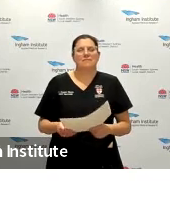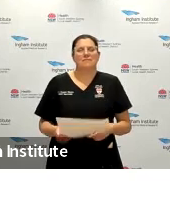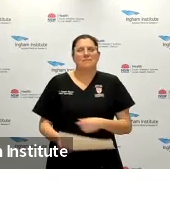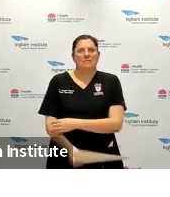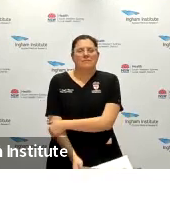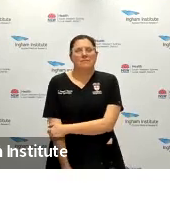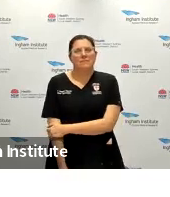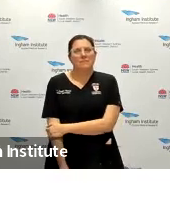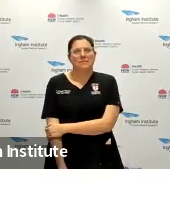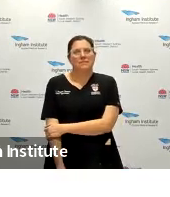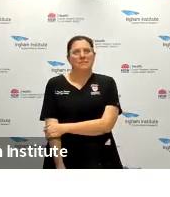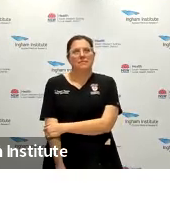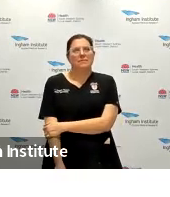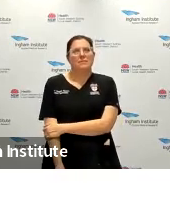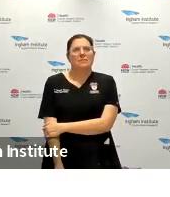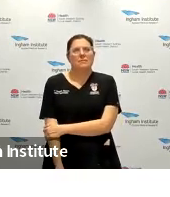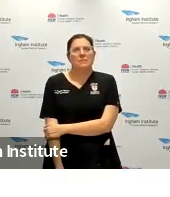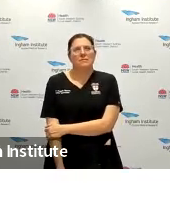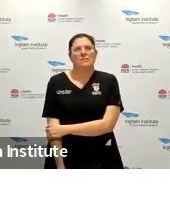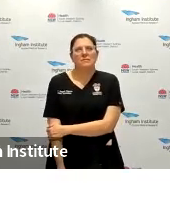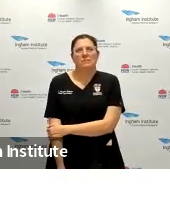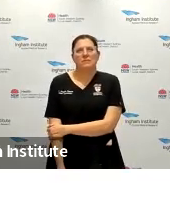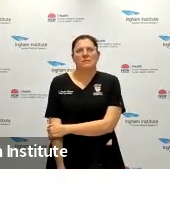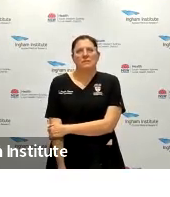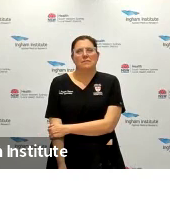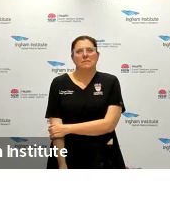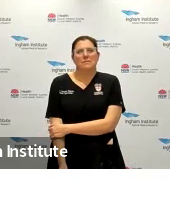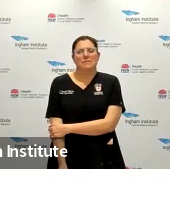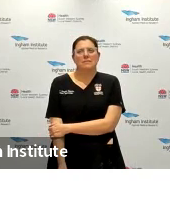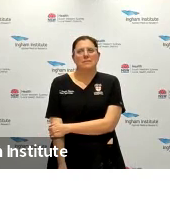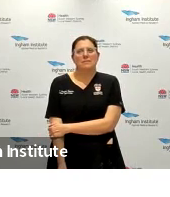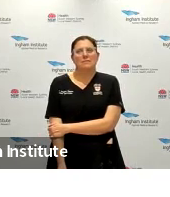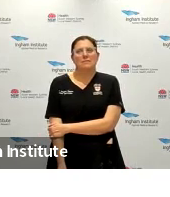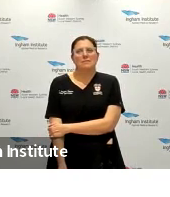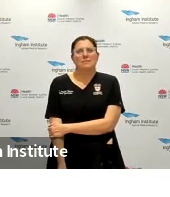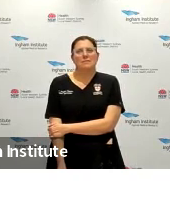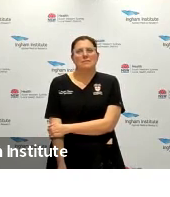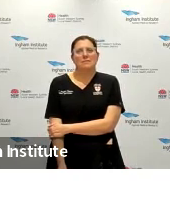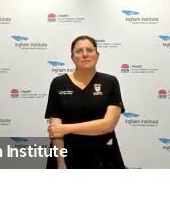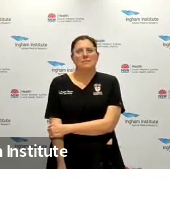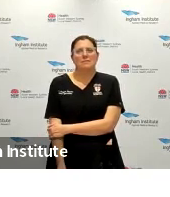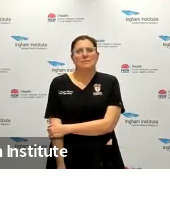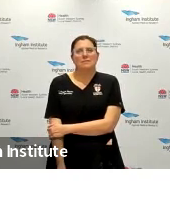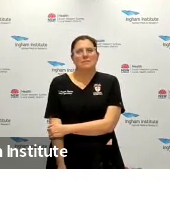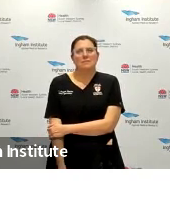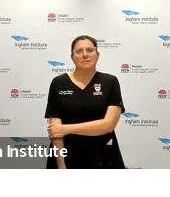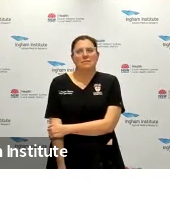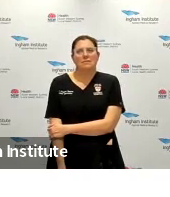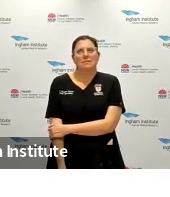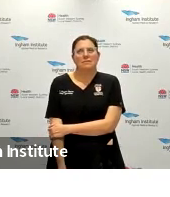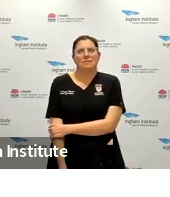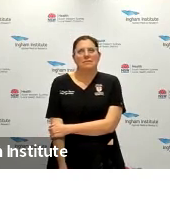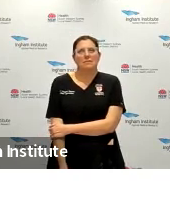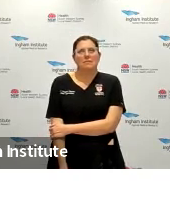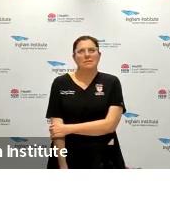is preeclampsia or not. And this ratio speaks to proteins that we've been studying, one that this goes up because it's toxic